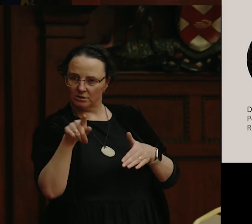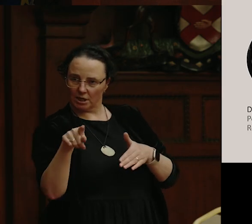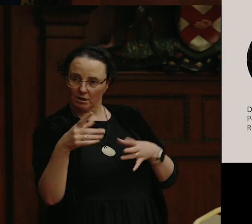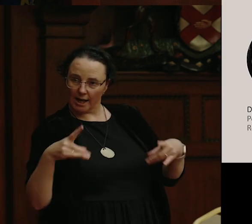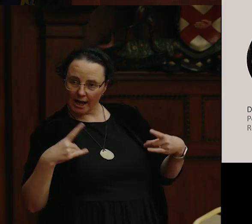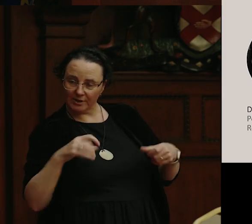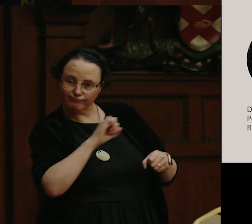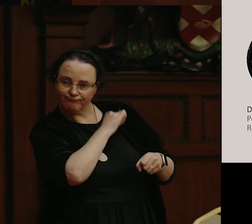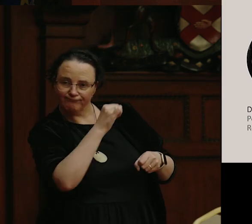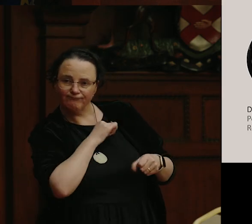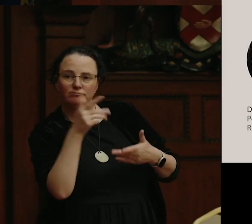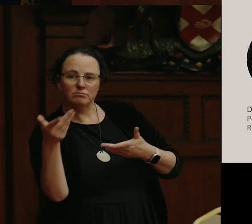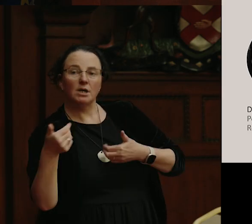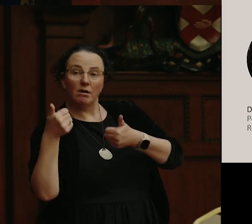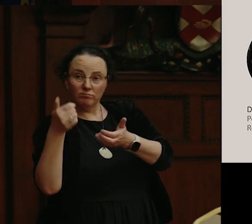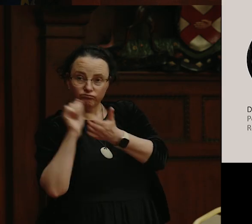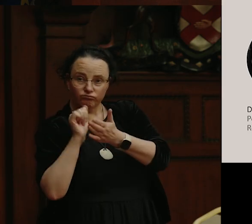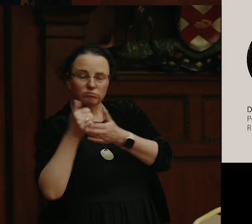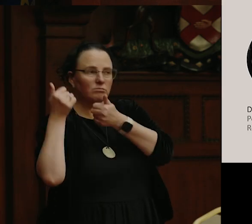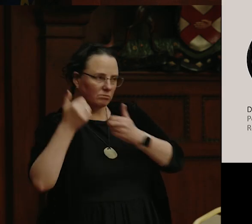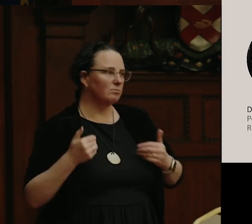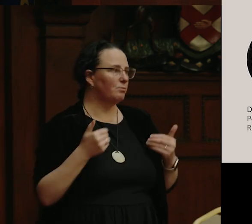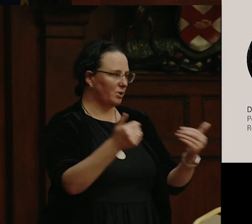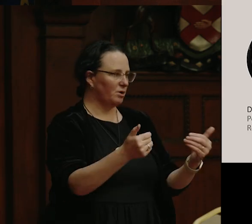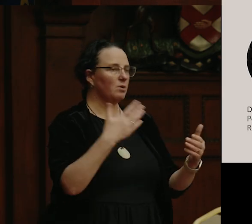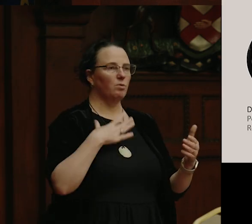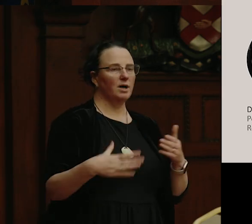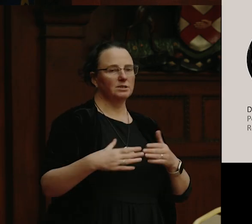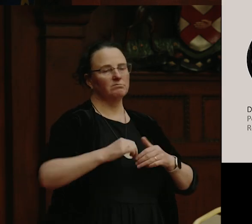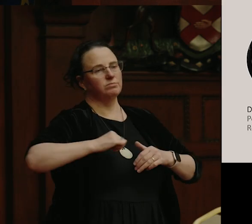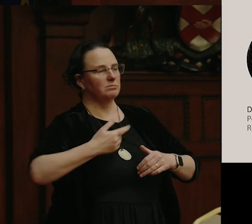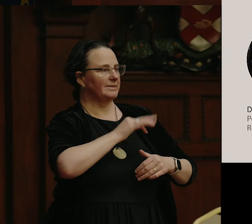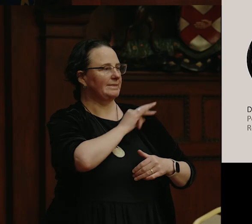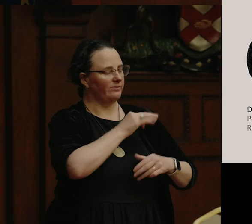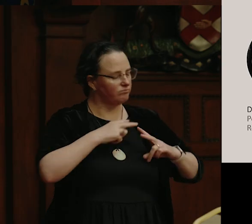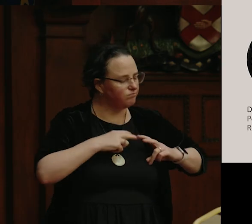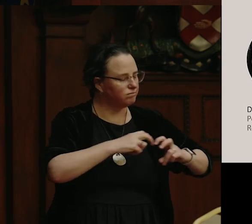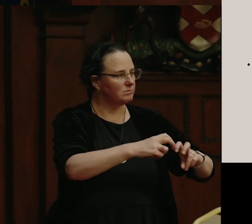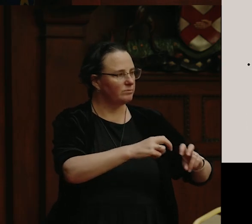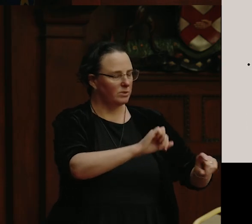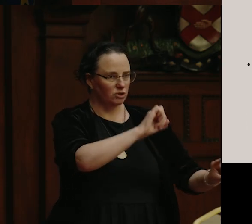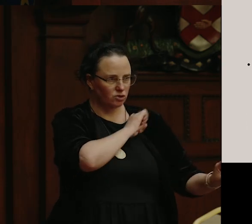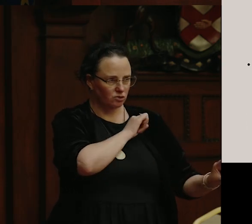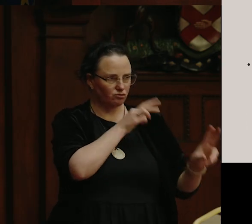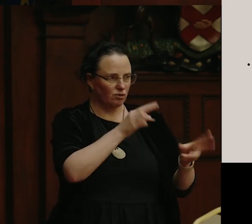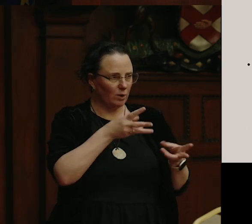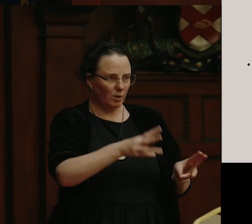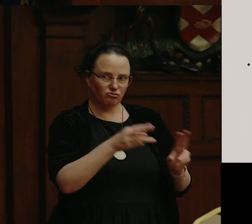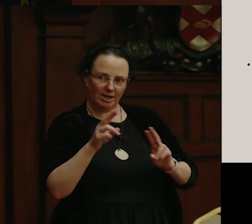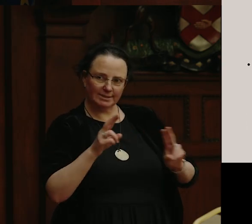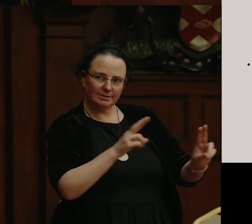important to us because the last thing we want to do is start to do things for research's sake. We want to make sure that what we're doing is important to you as